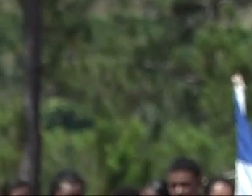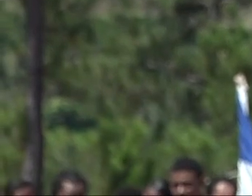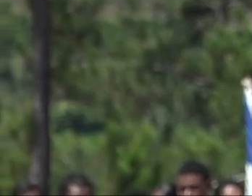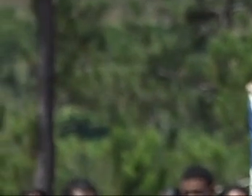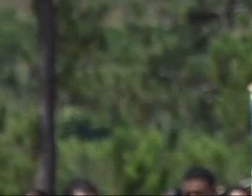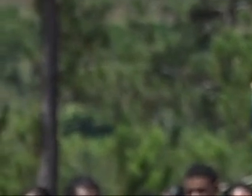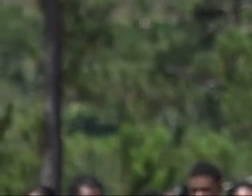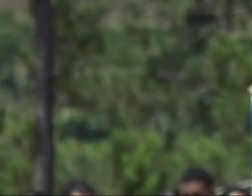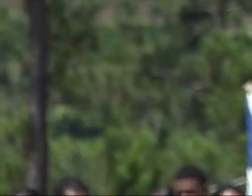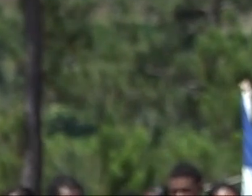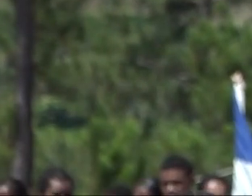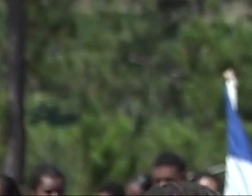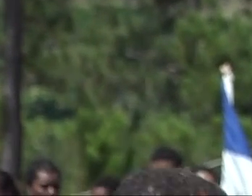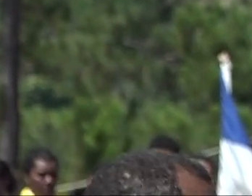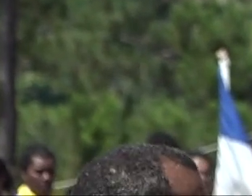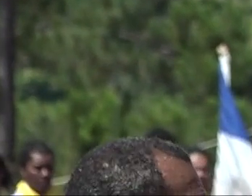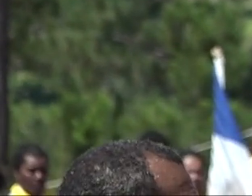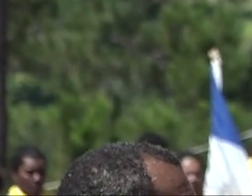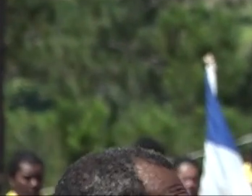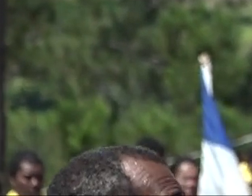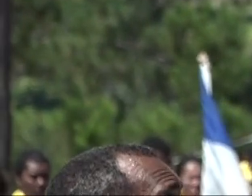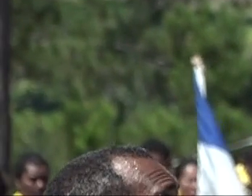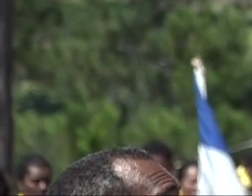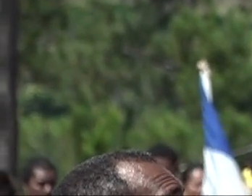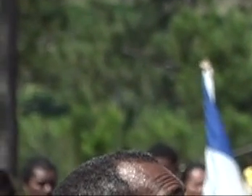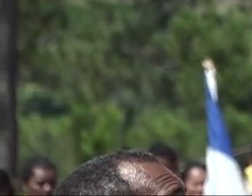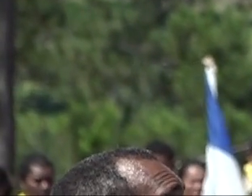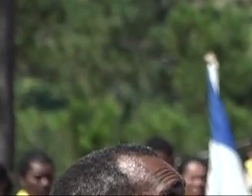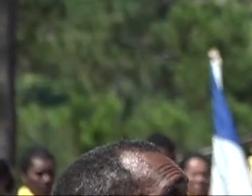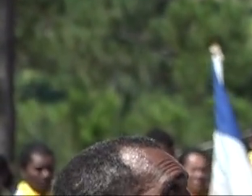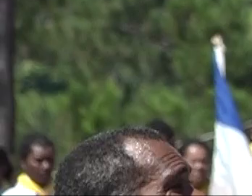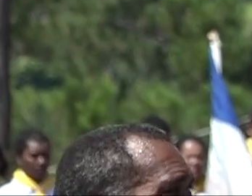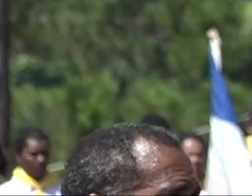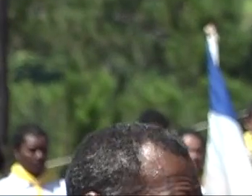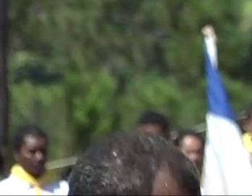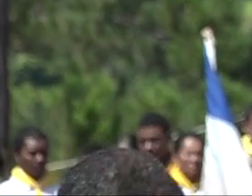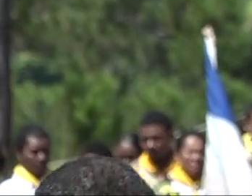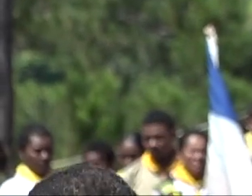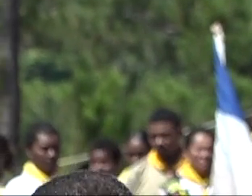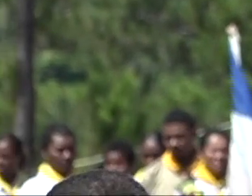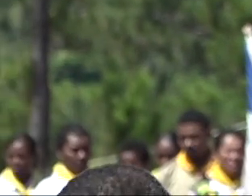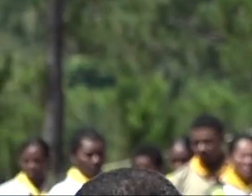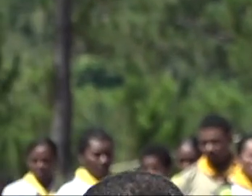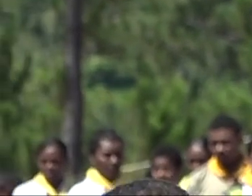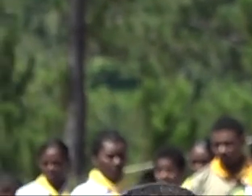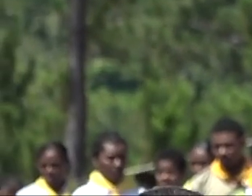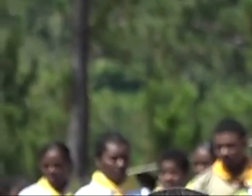wale veo ani etowat. Na waleu ndo asusowo ndo waturanga taintira